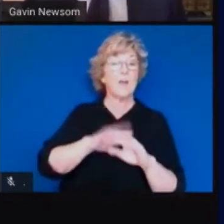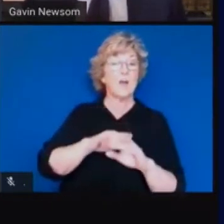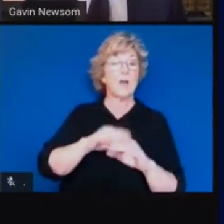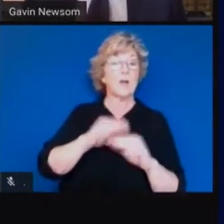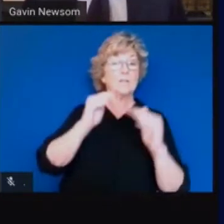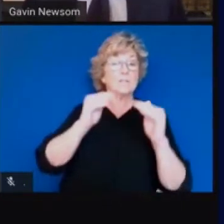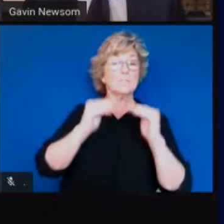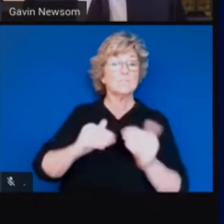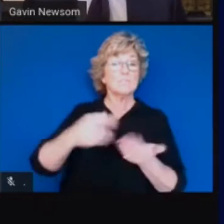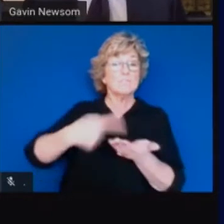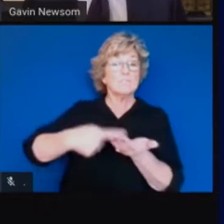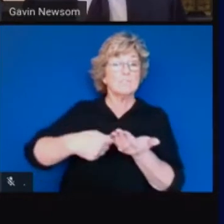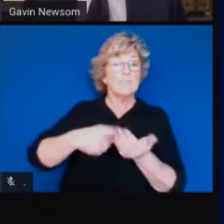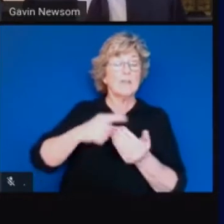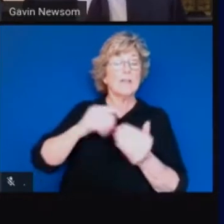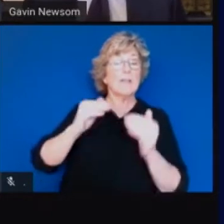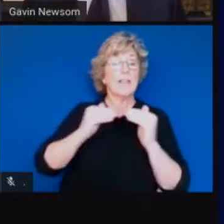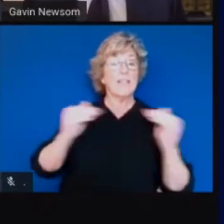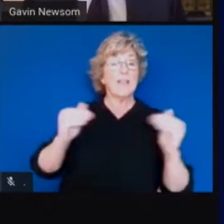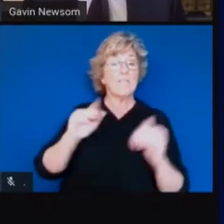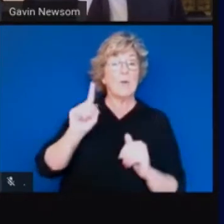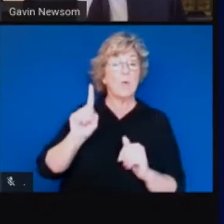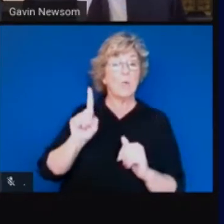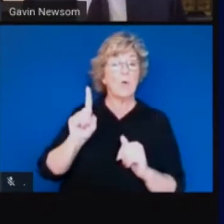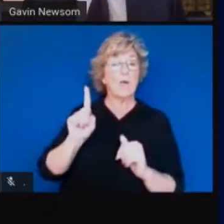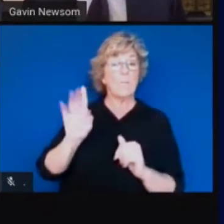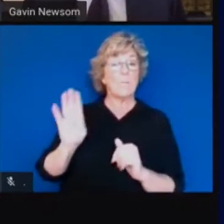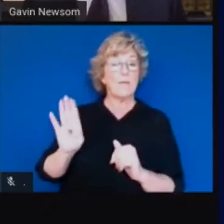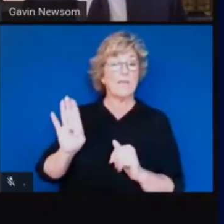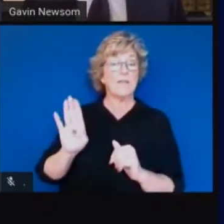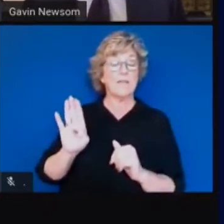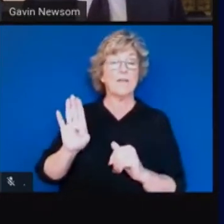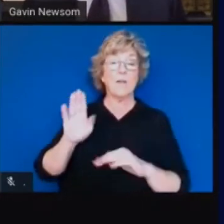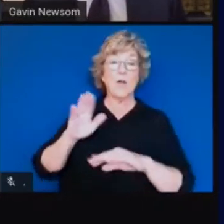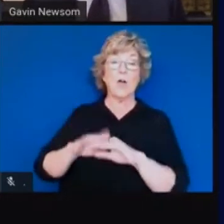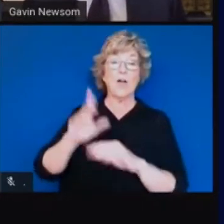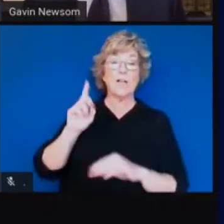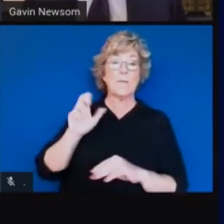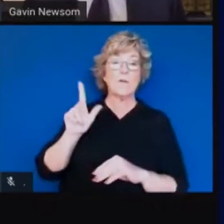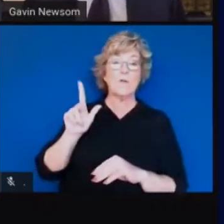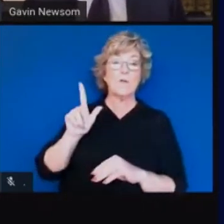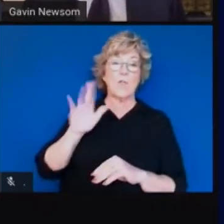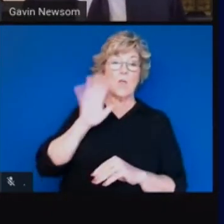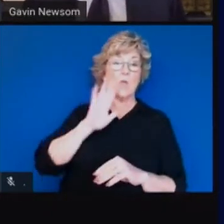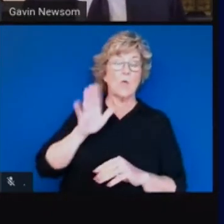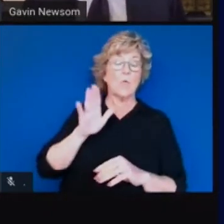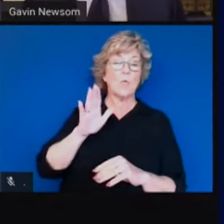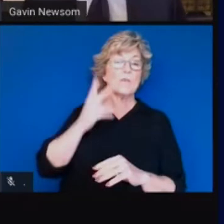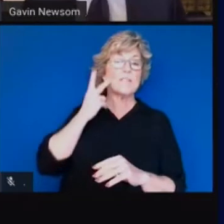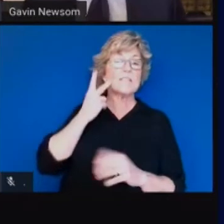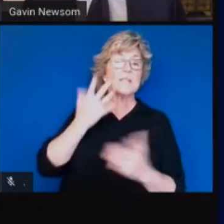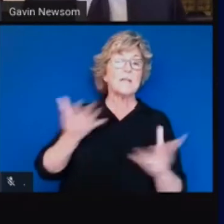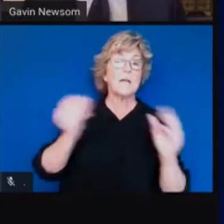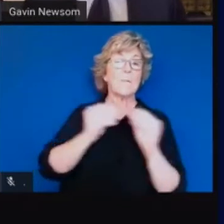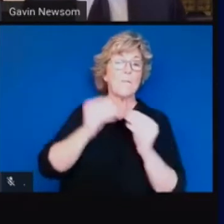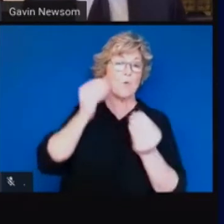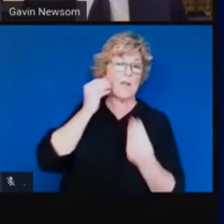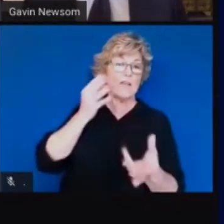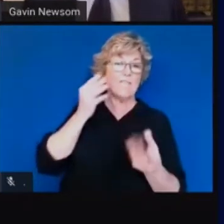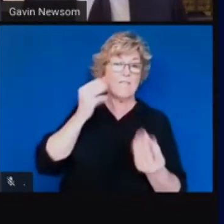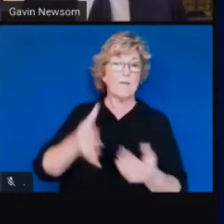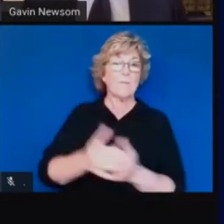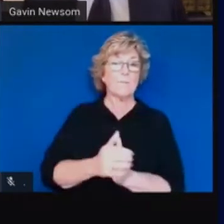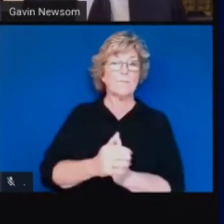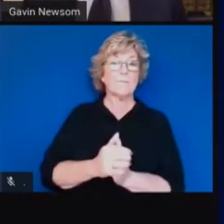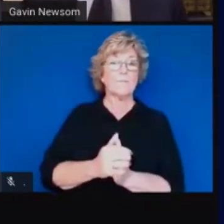and formalized very, very shortly. But again, on the 23rd, you'll hear a lot more about that.